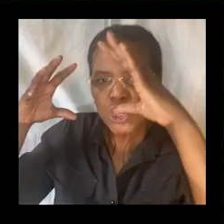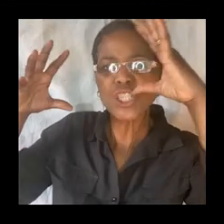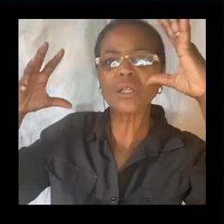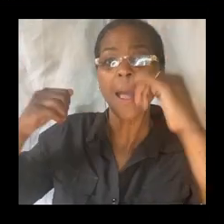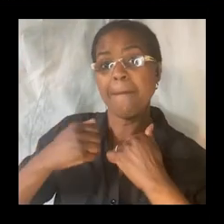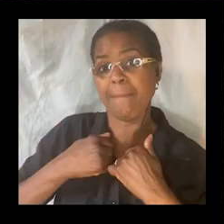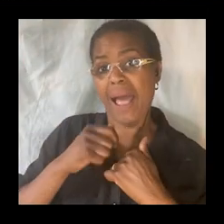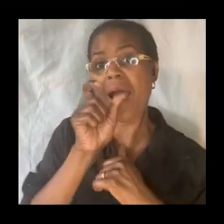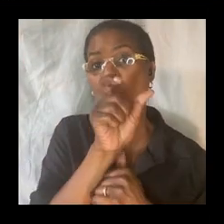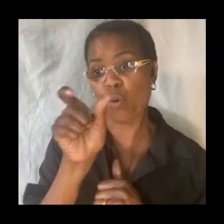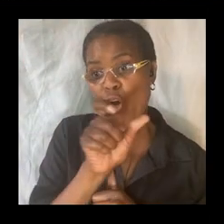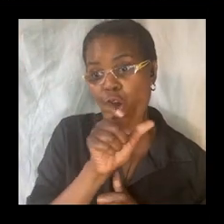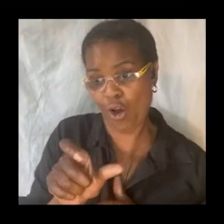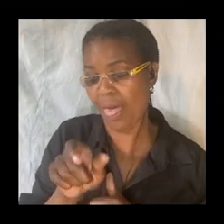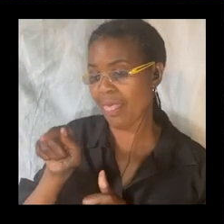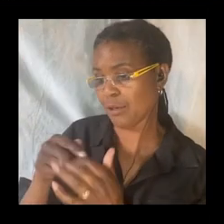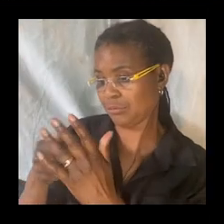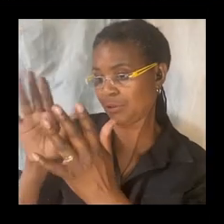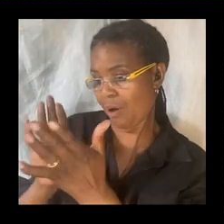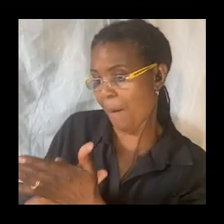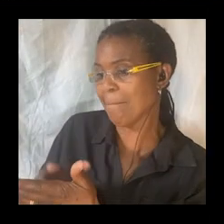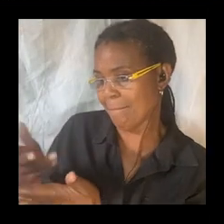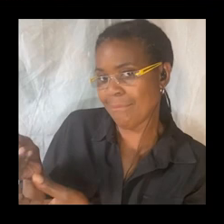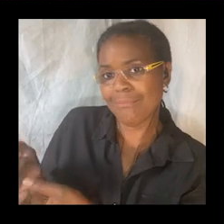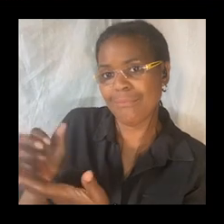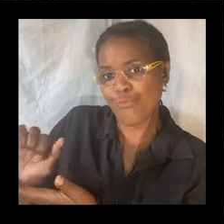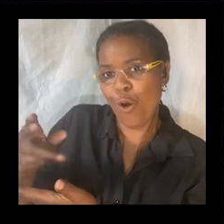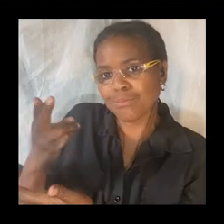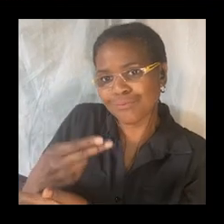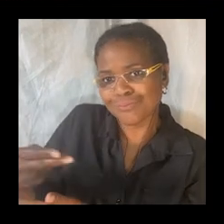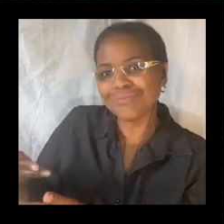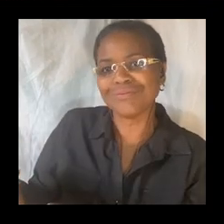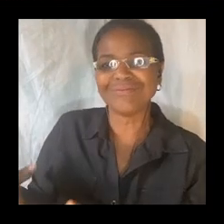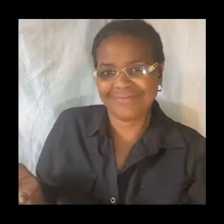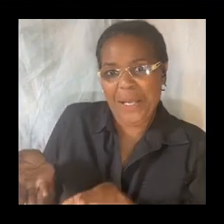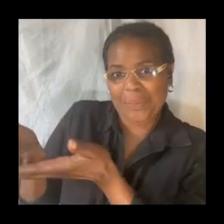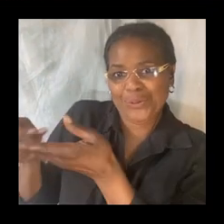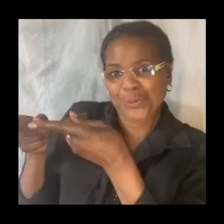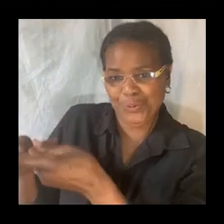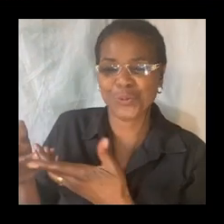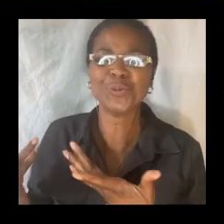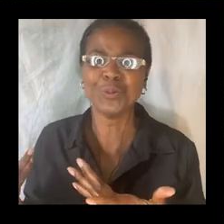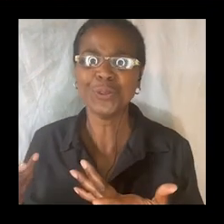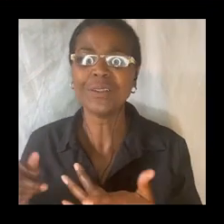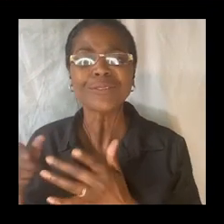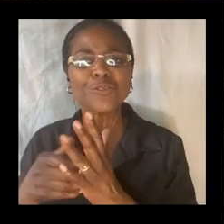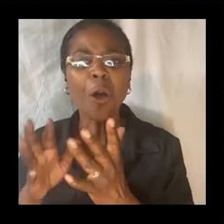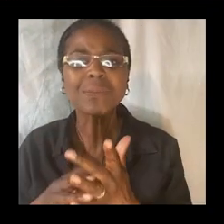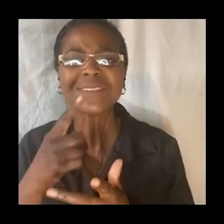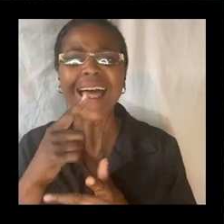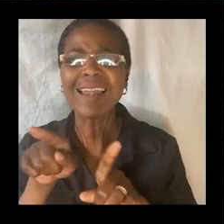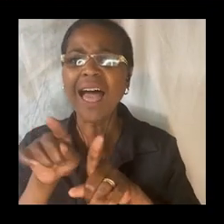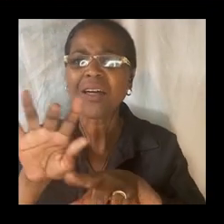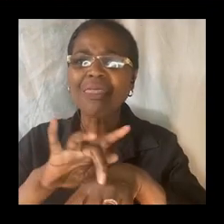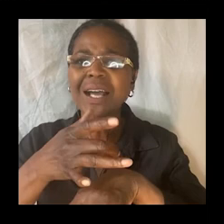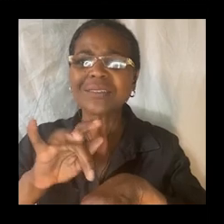my words are kind of recreated by Tom. And it becomes, I think Tom mentioned the word theatrical. And I think one of the